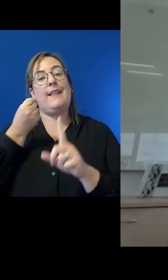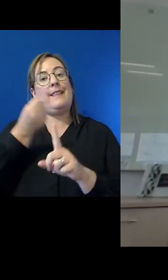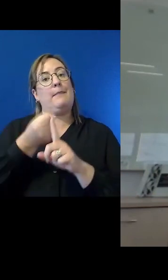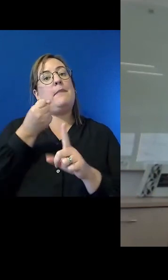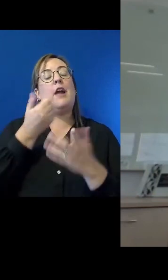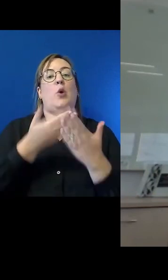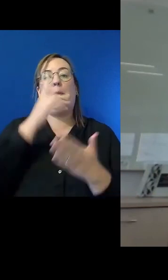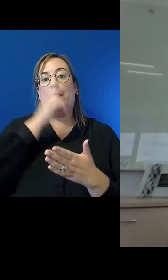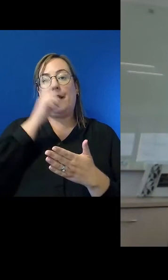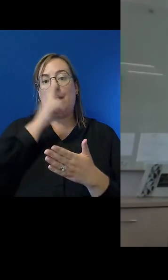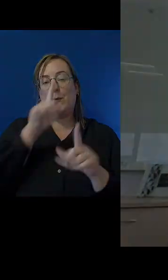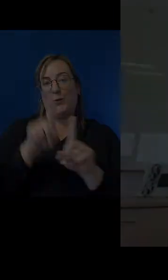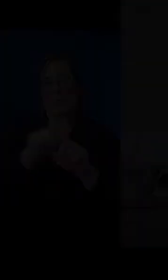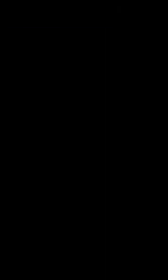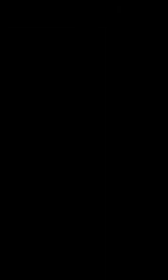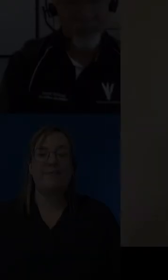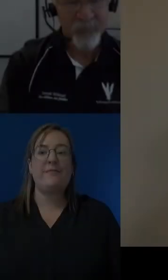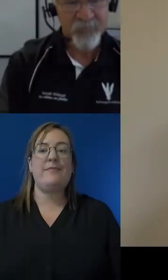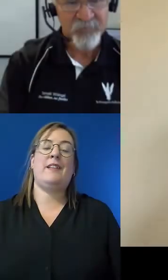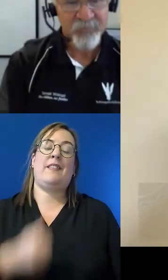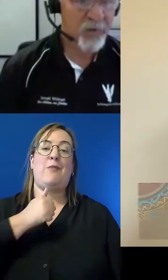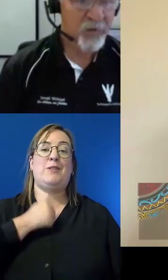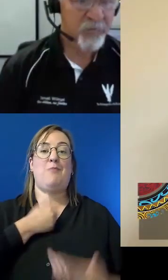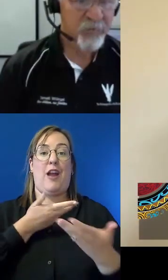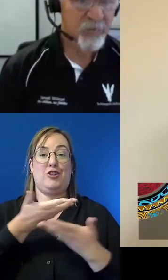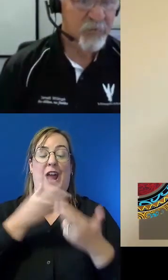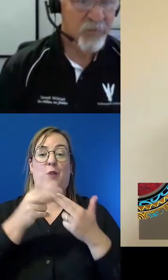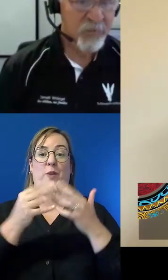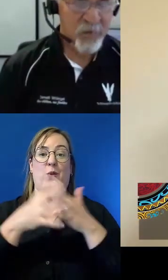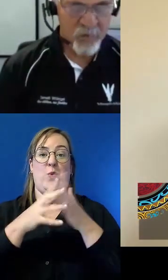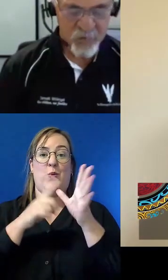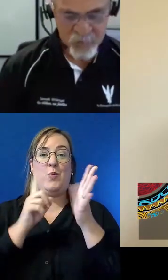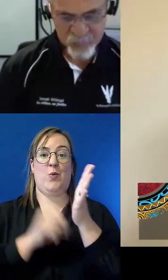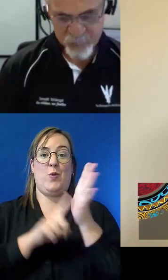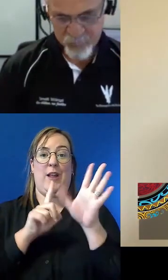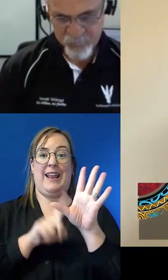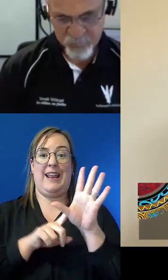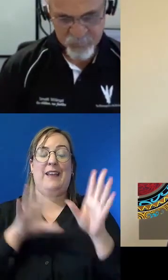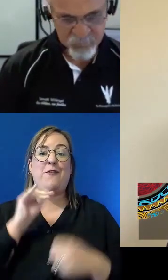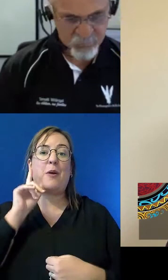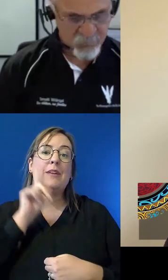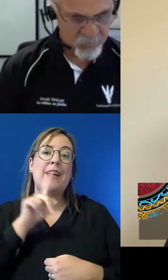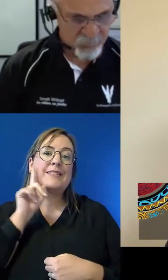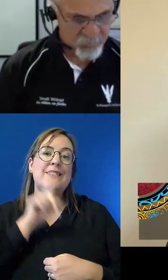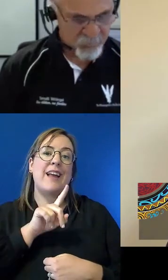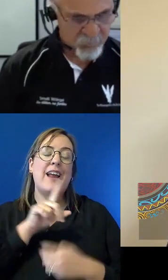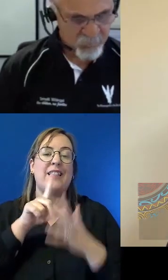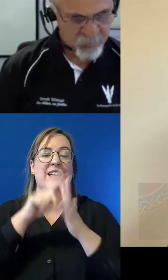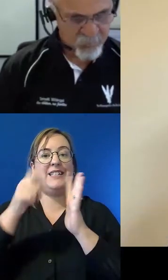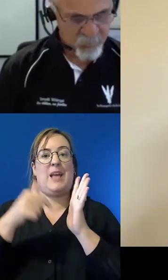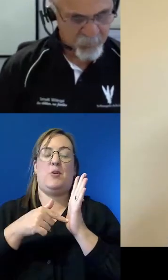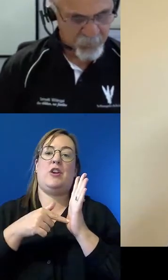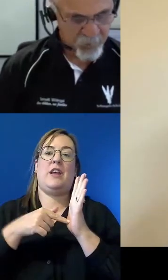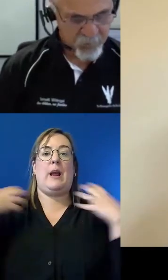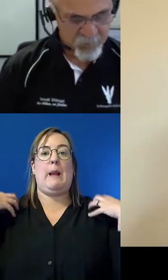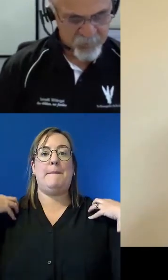criminal justice system. And that was my chat with Wally Haumaha from yesterday, the Deputy Commissioner of the New Zealand Police and the